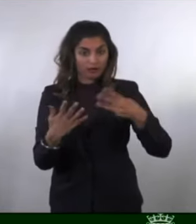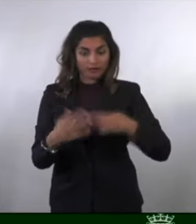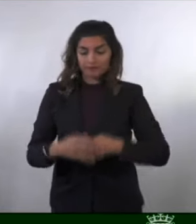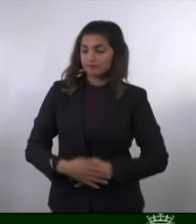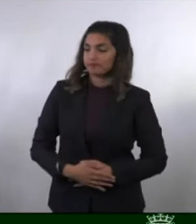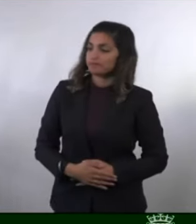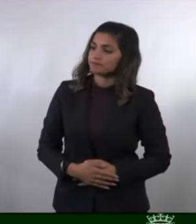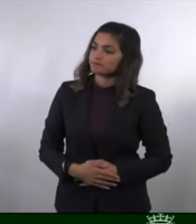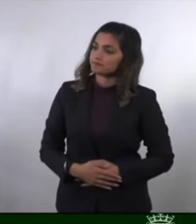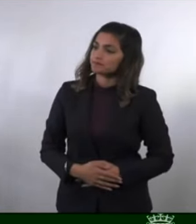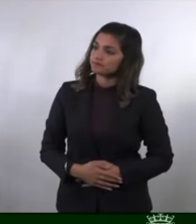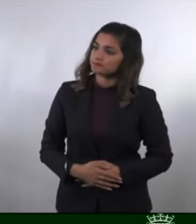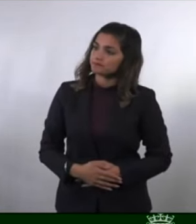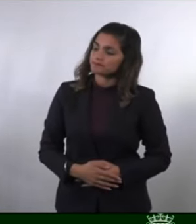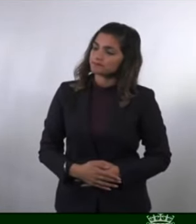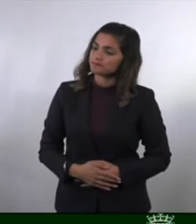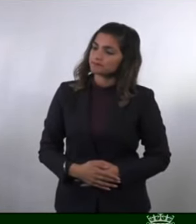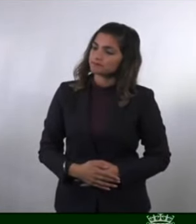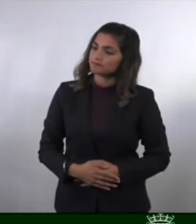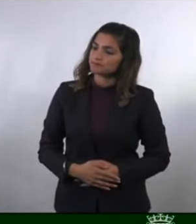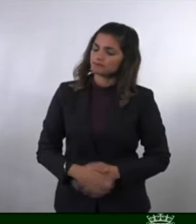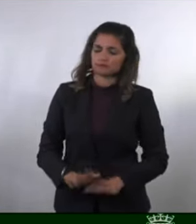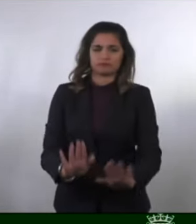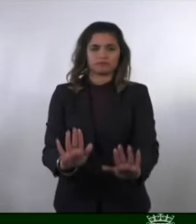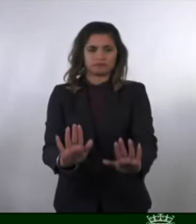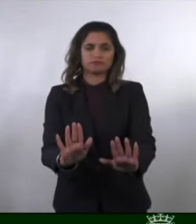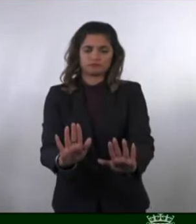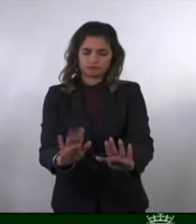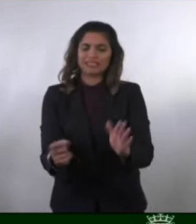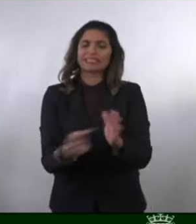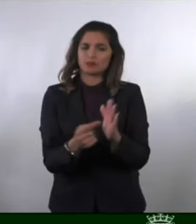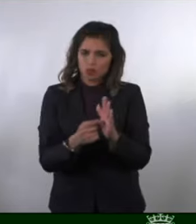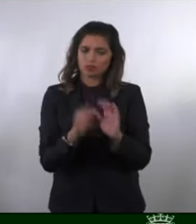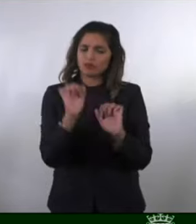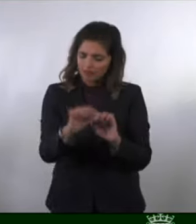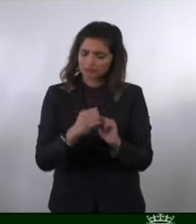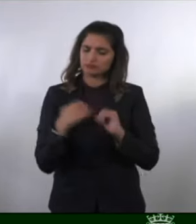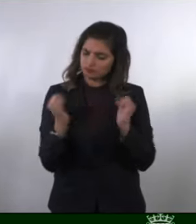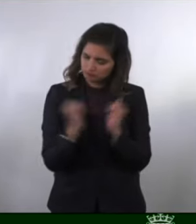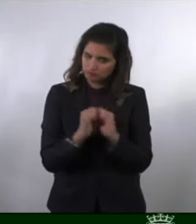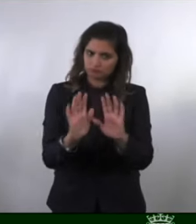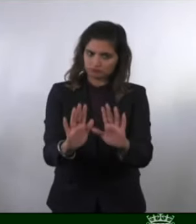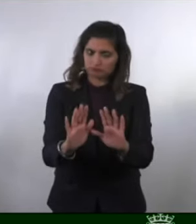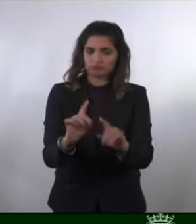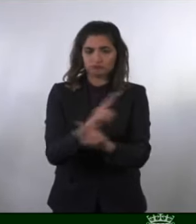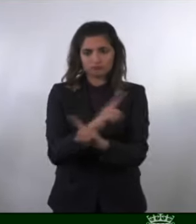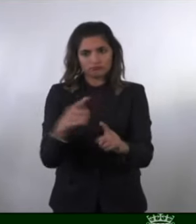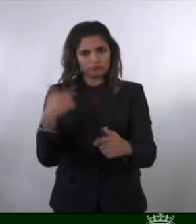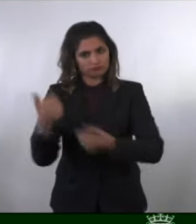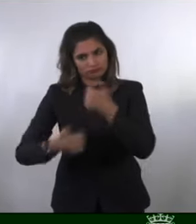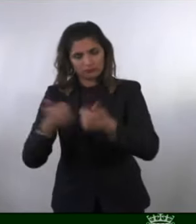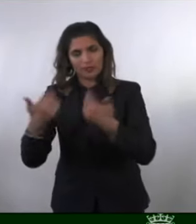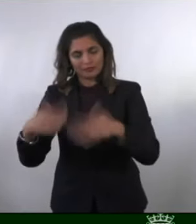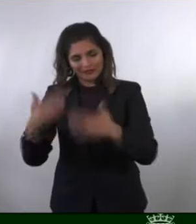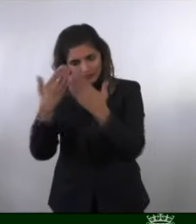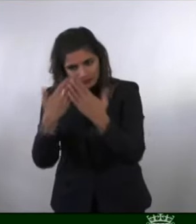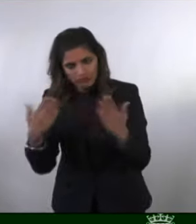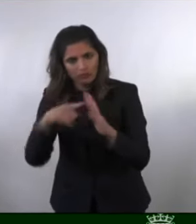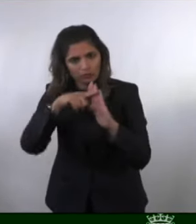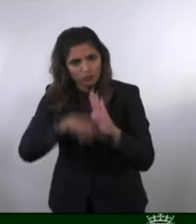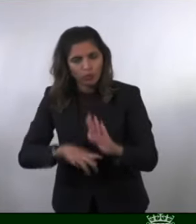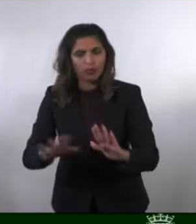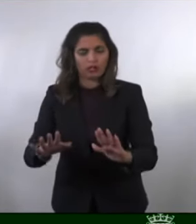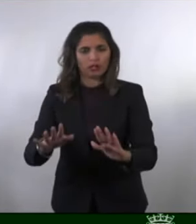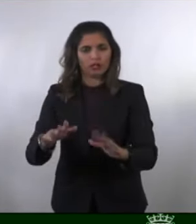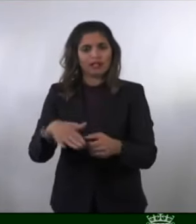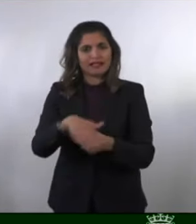should be rewarded. And I hope that the areas of the country where the case rate